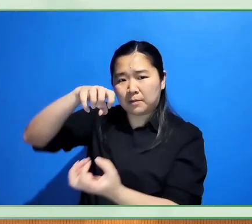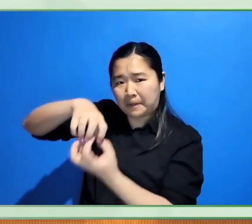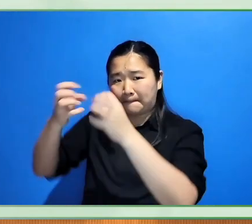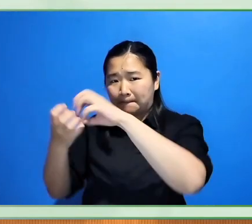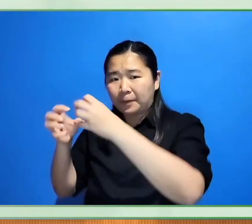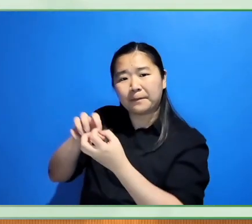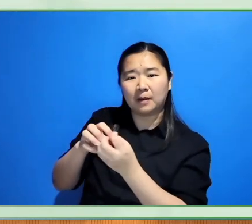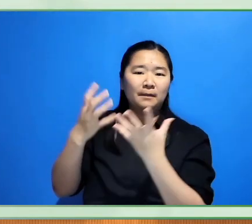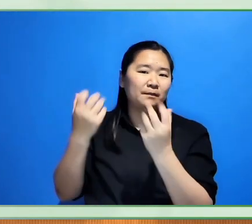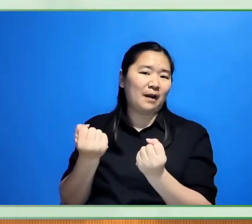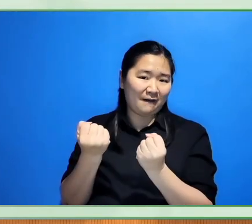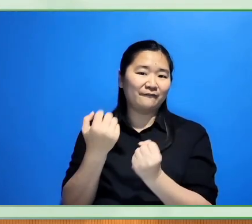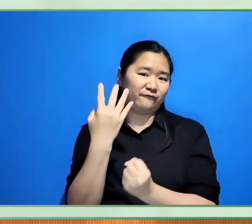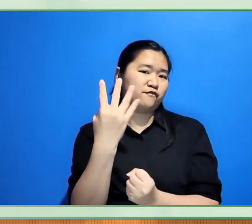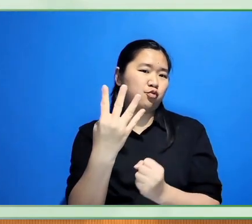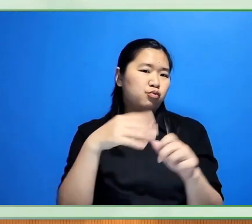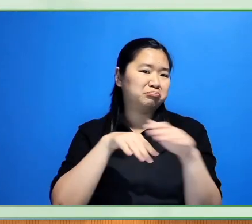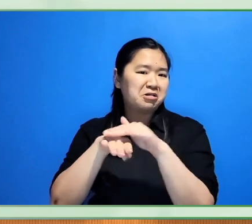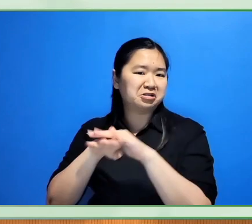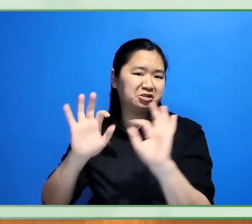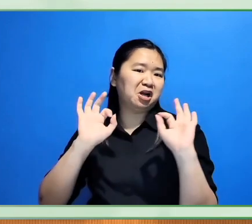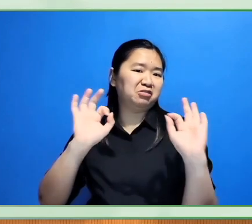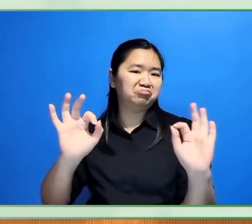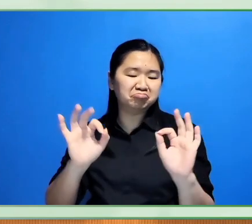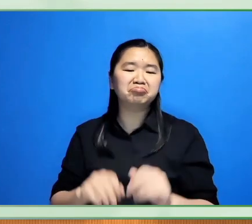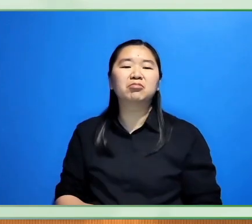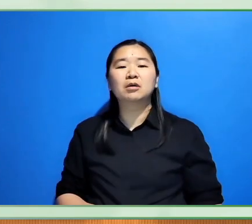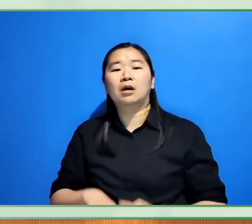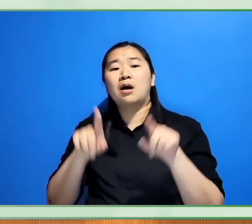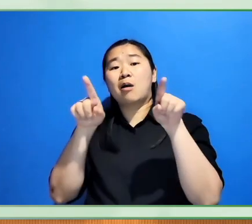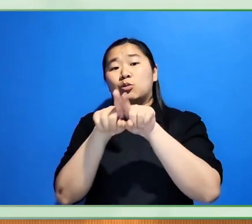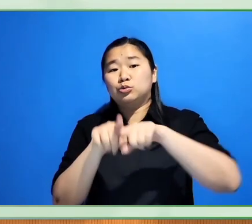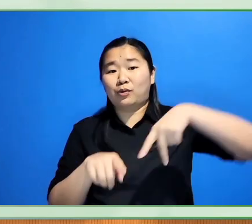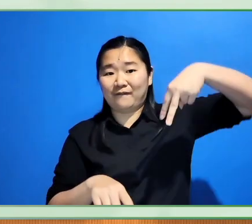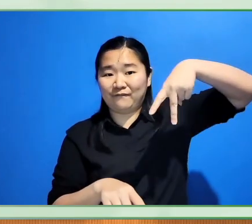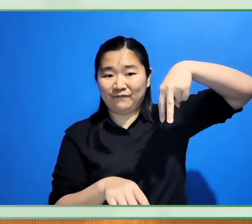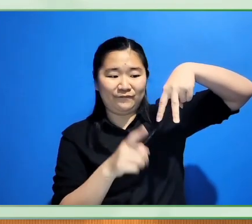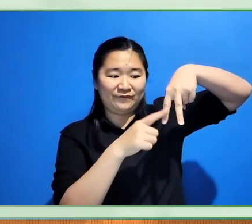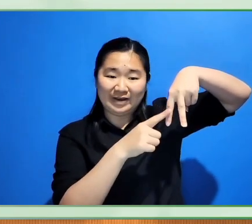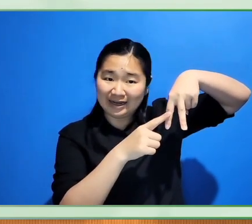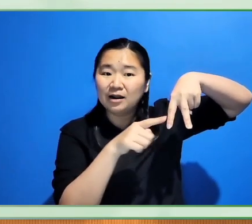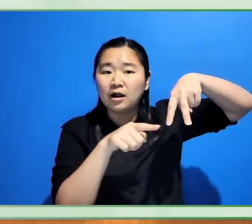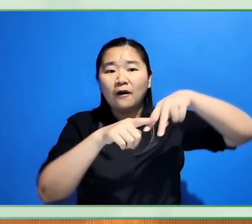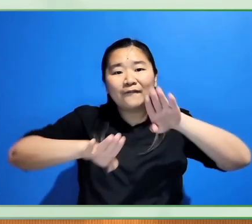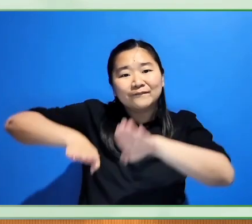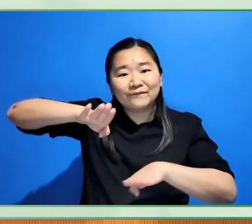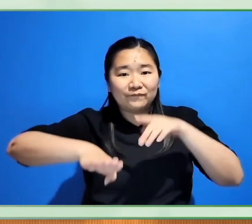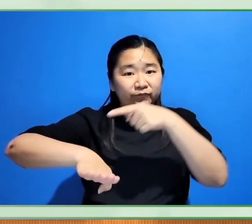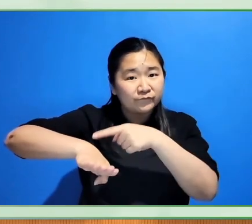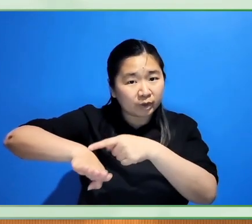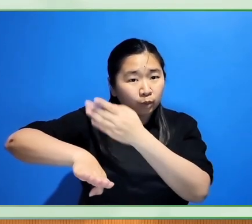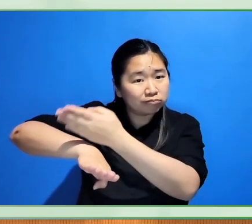solution to our patient in a digital way. So we have 2 centers. It's called Cure Care. we do from 3D scanning till the modeling,